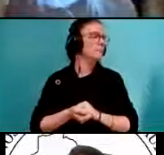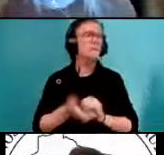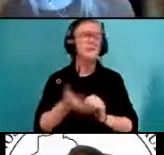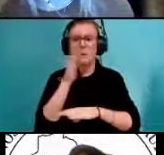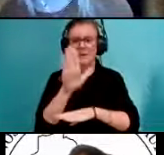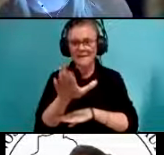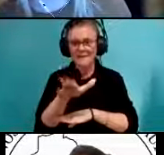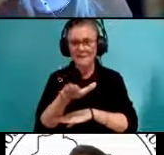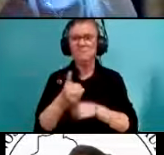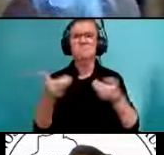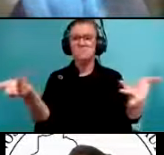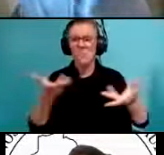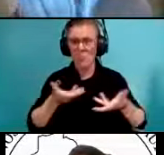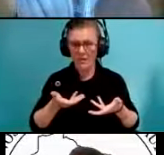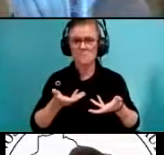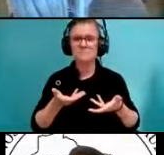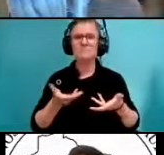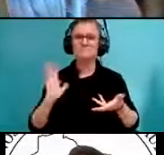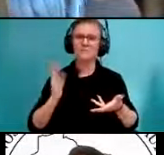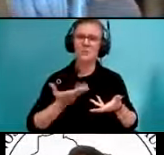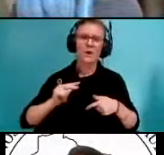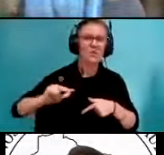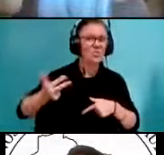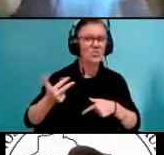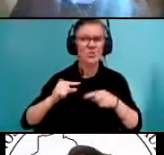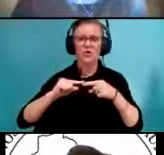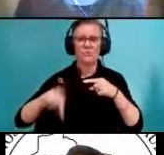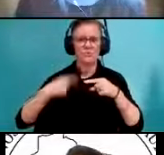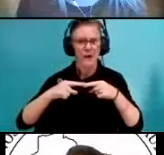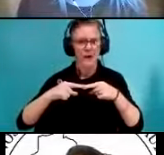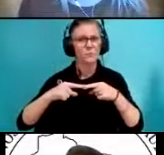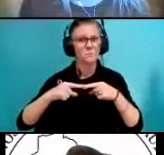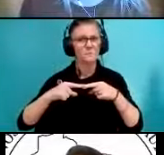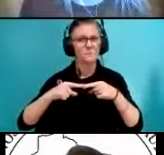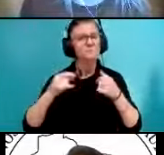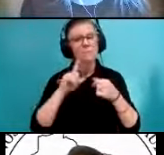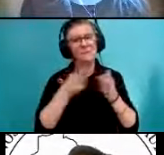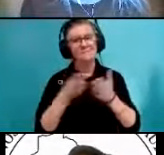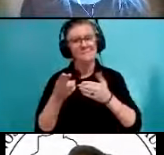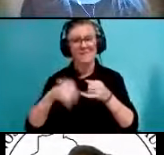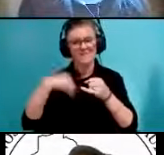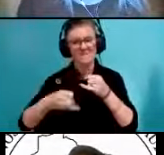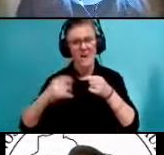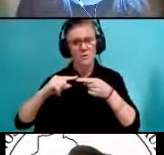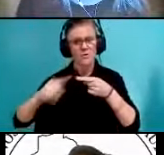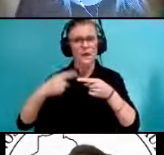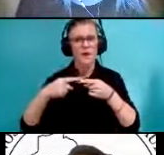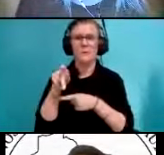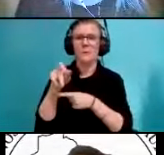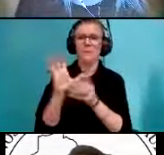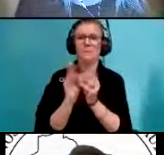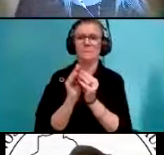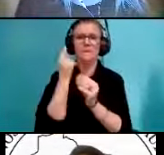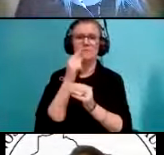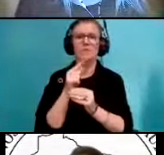Good evening, everyone, and welcome to our third round and final round of the public meetings for the